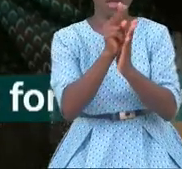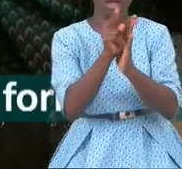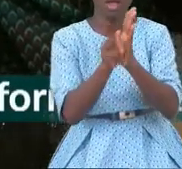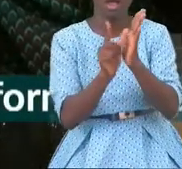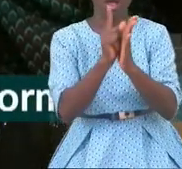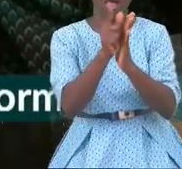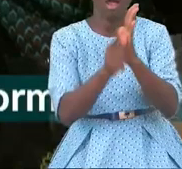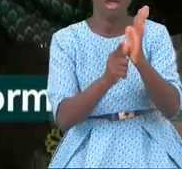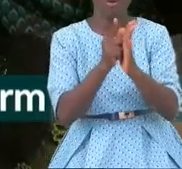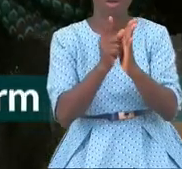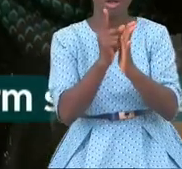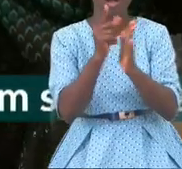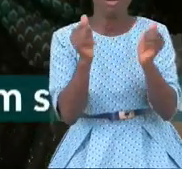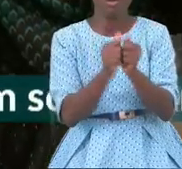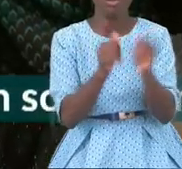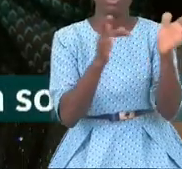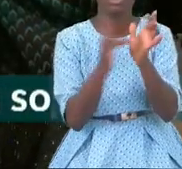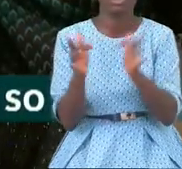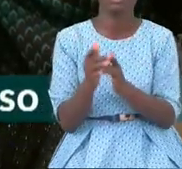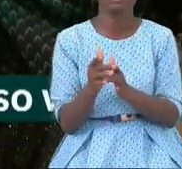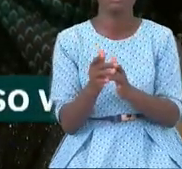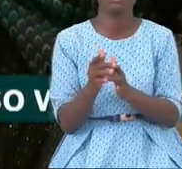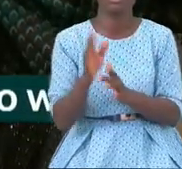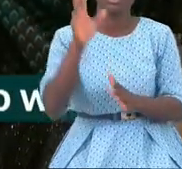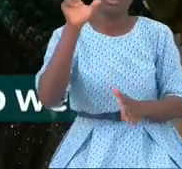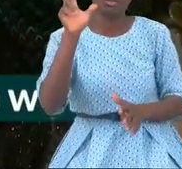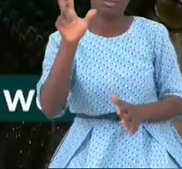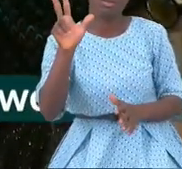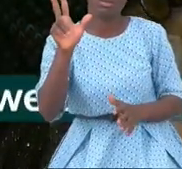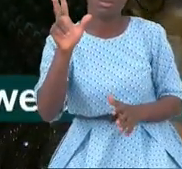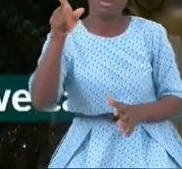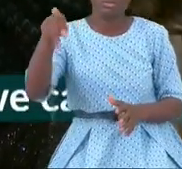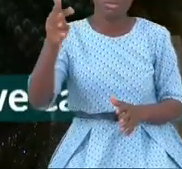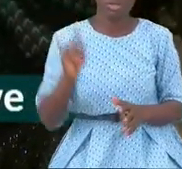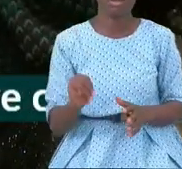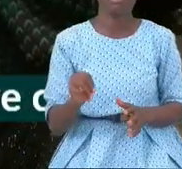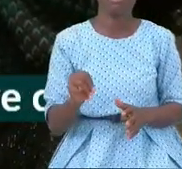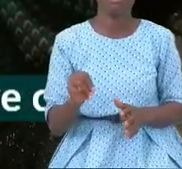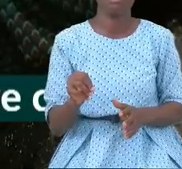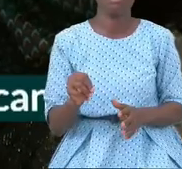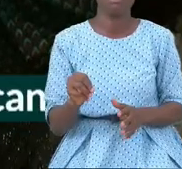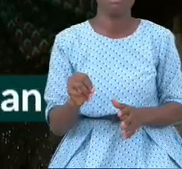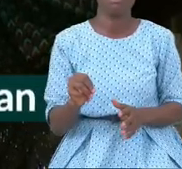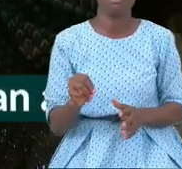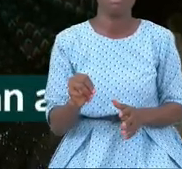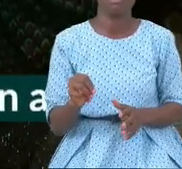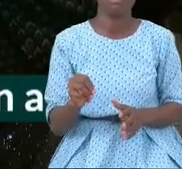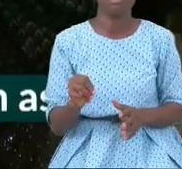by the classroom by my right-hand side here, in the Alpha location, join us